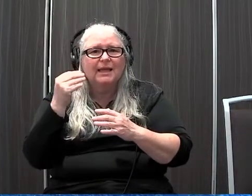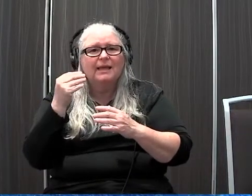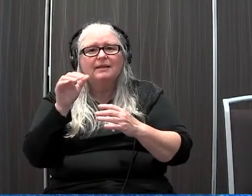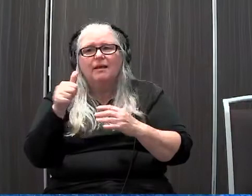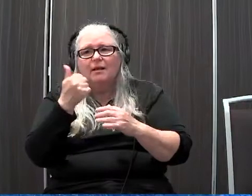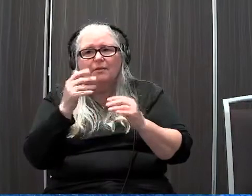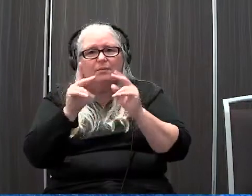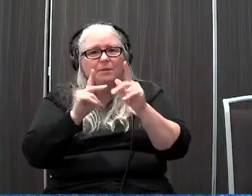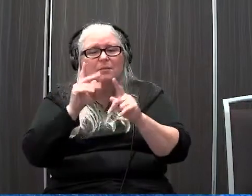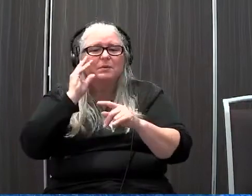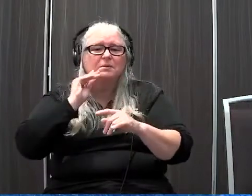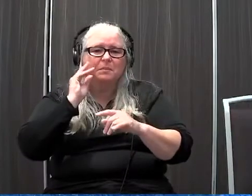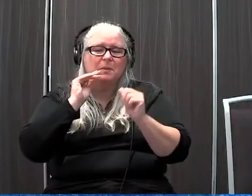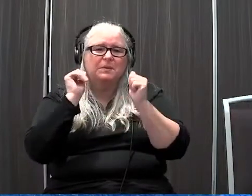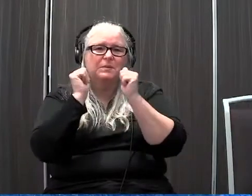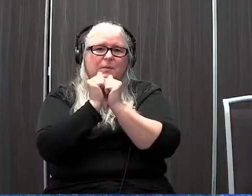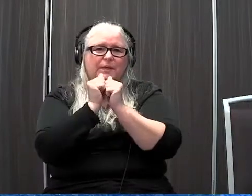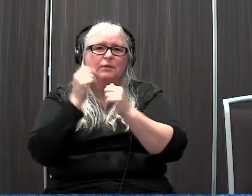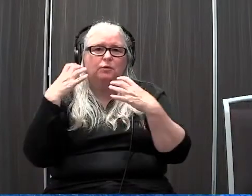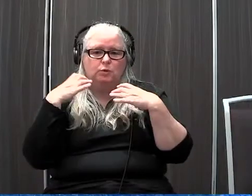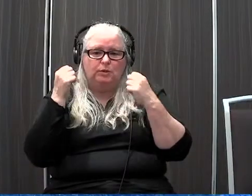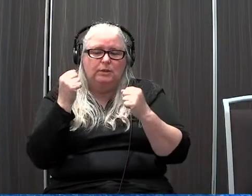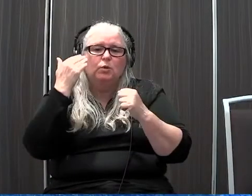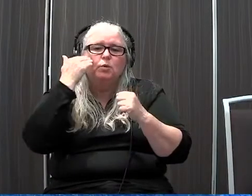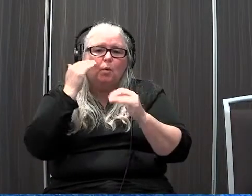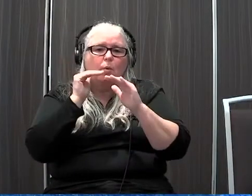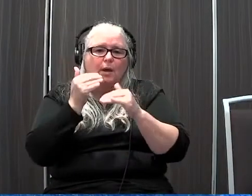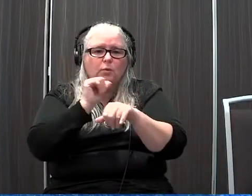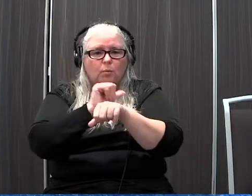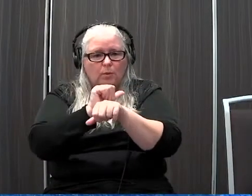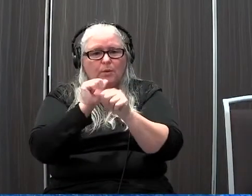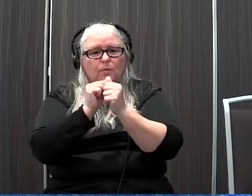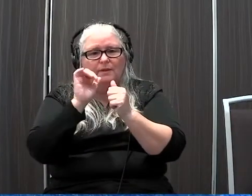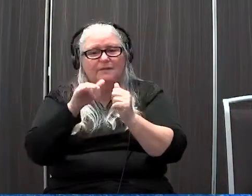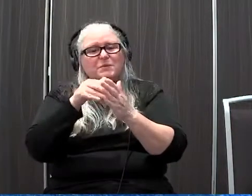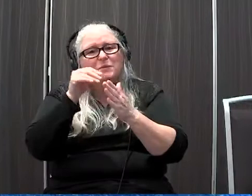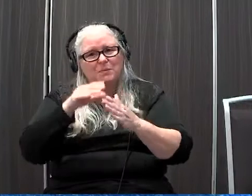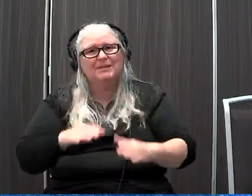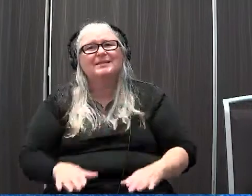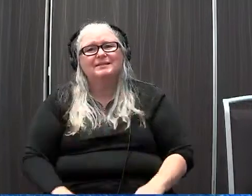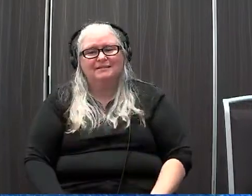experienced in the world of charge and really knew how to work with these students.